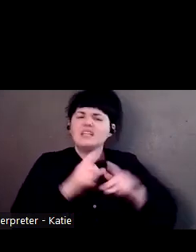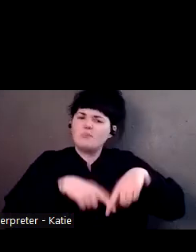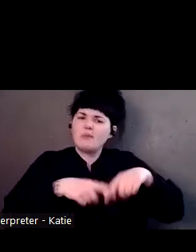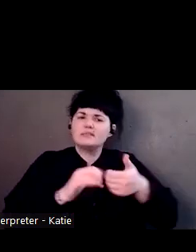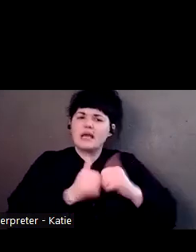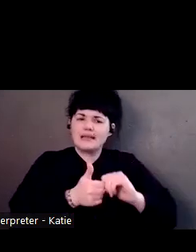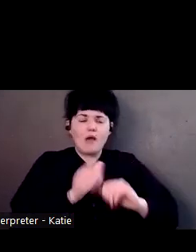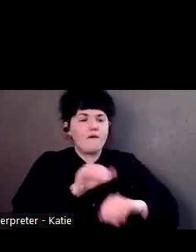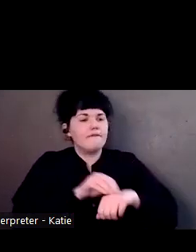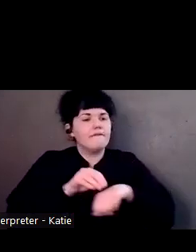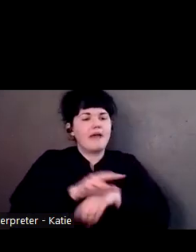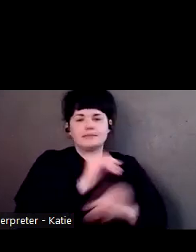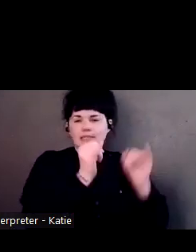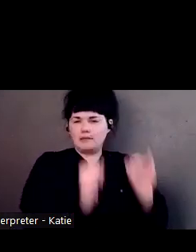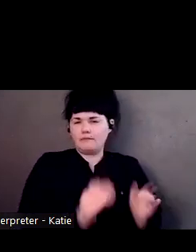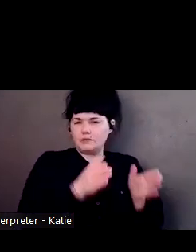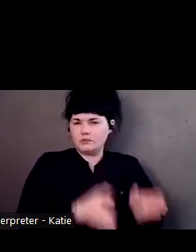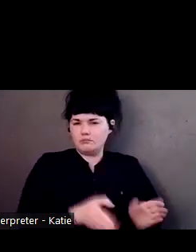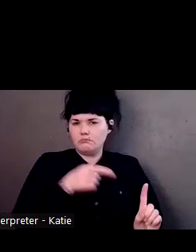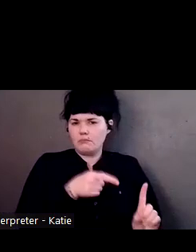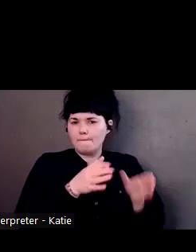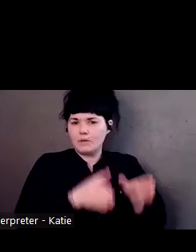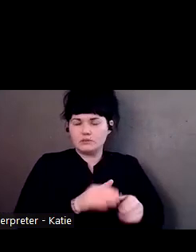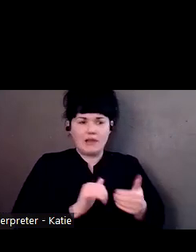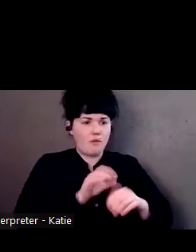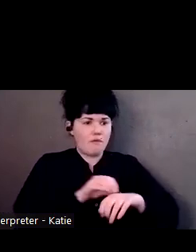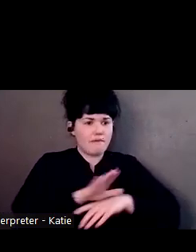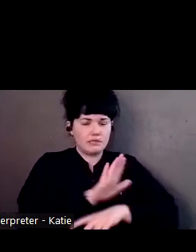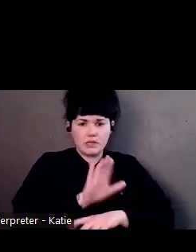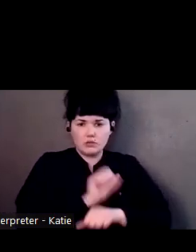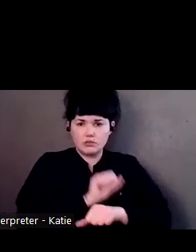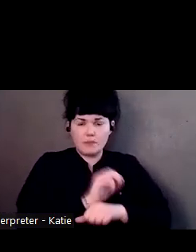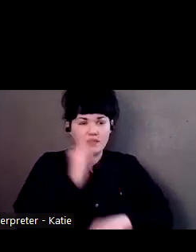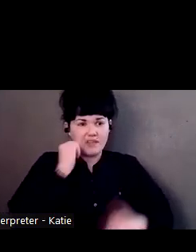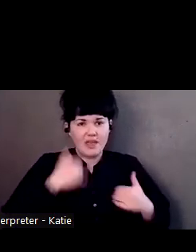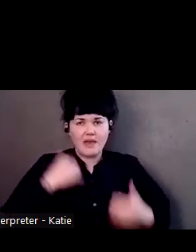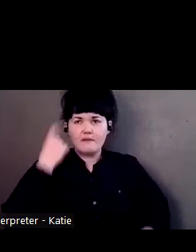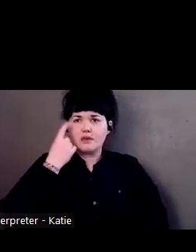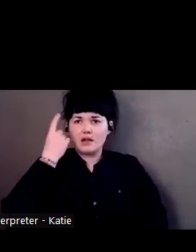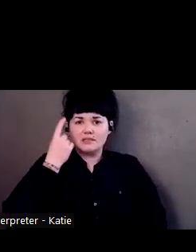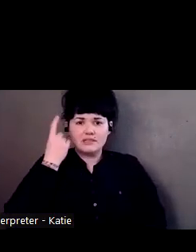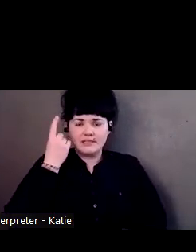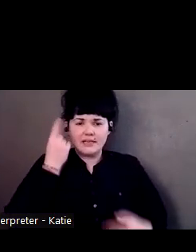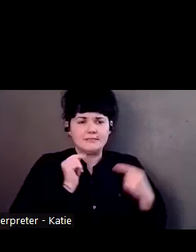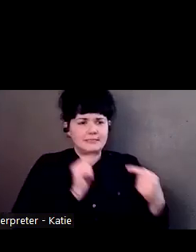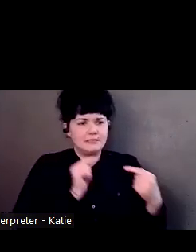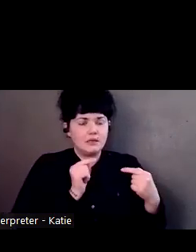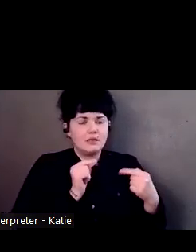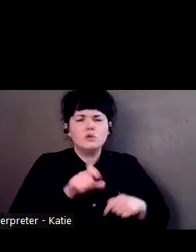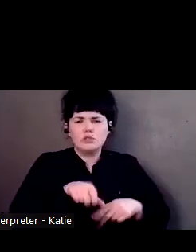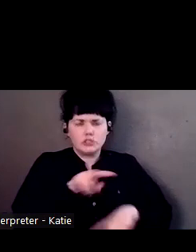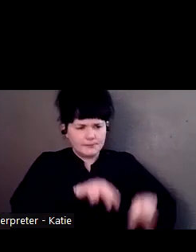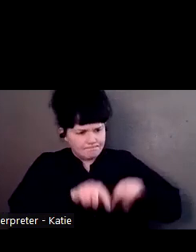to do their job. Therefore, if someone is struggling from cognitive deficits, the skills should be looked at and addressed, not all